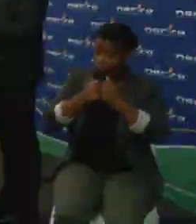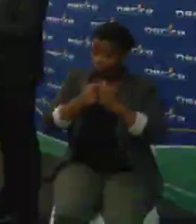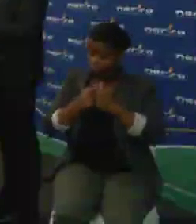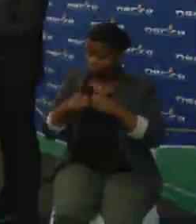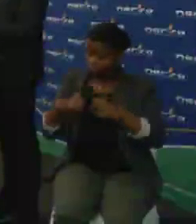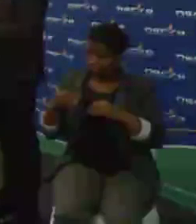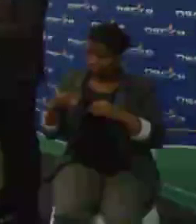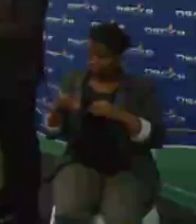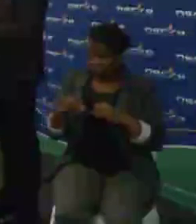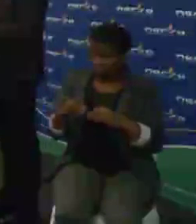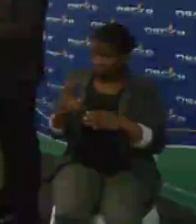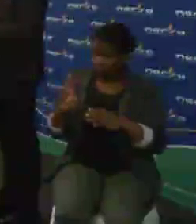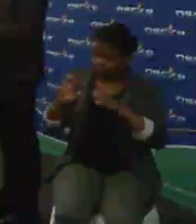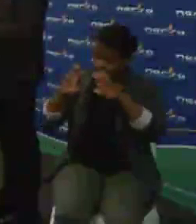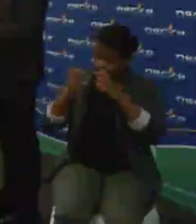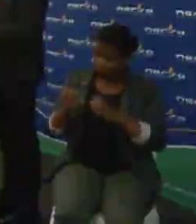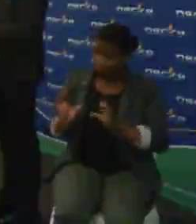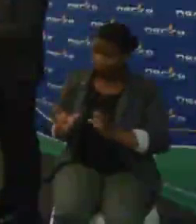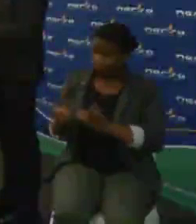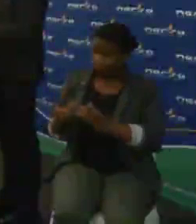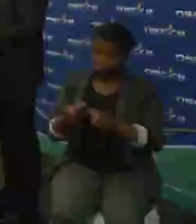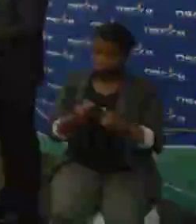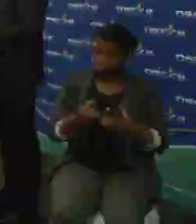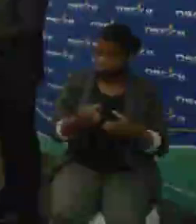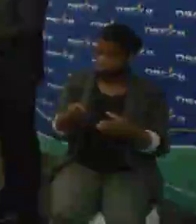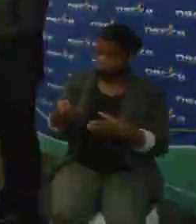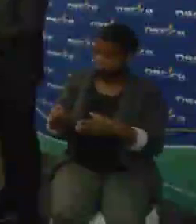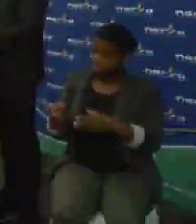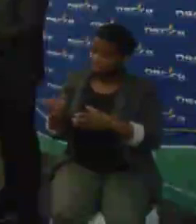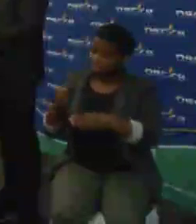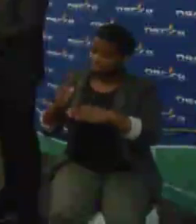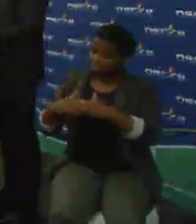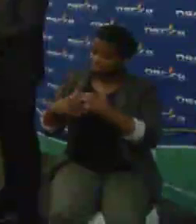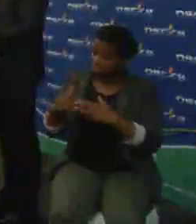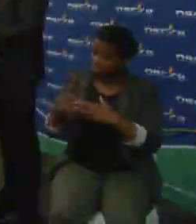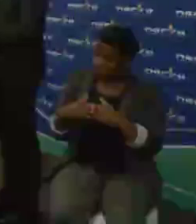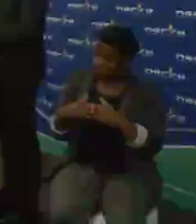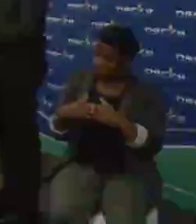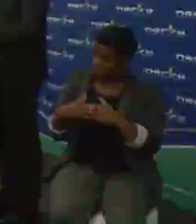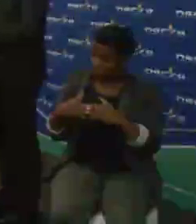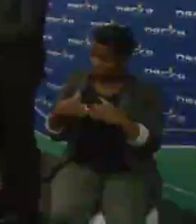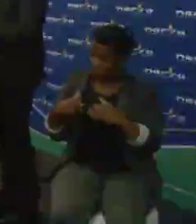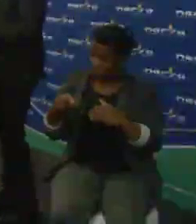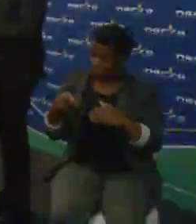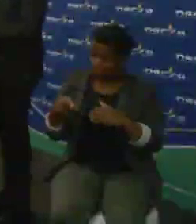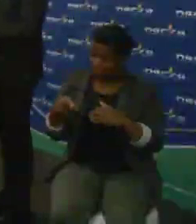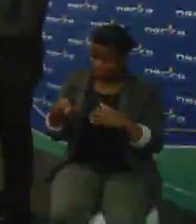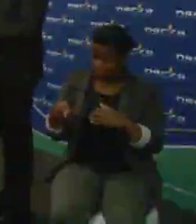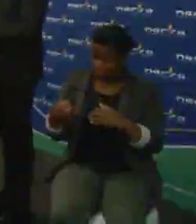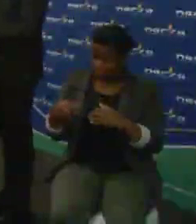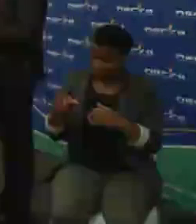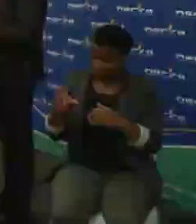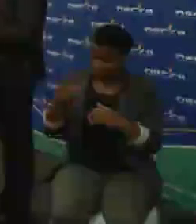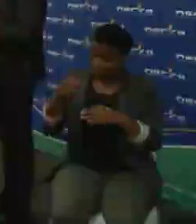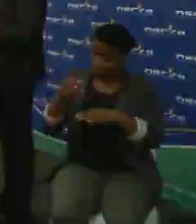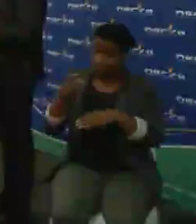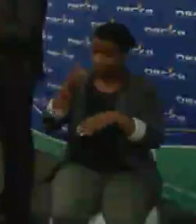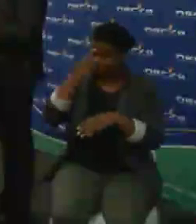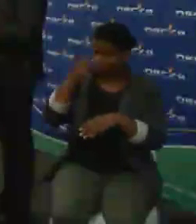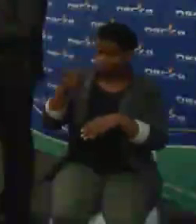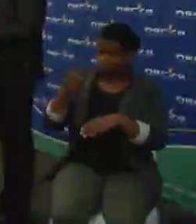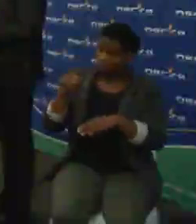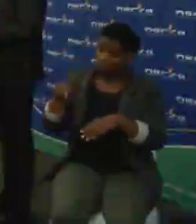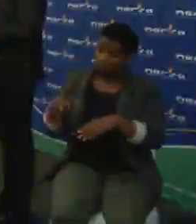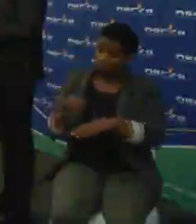needed reforms in the electricity sector. Contrary to what some have argued, however, Sakeli believes the problem does not lie so much